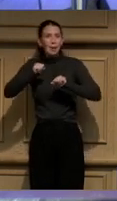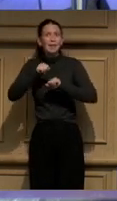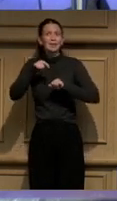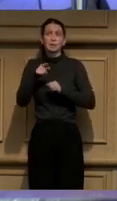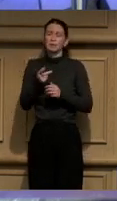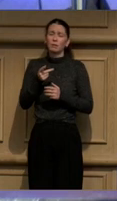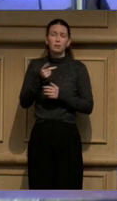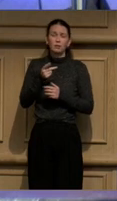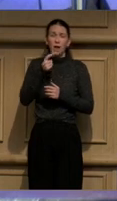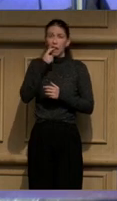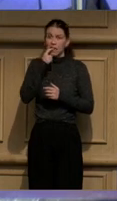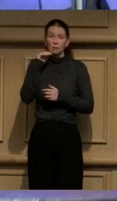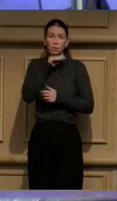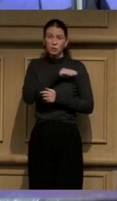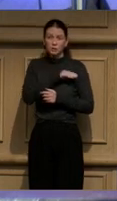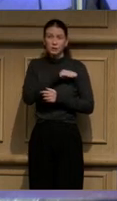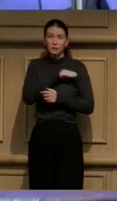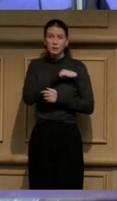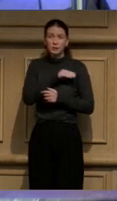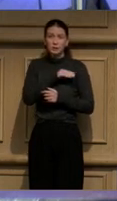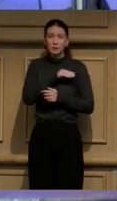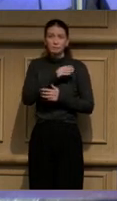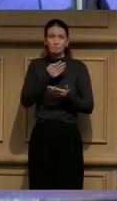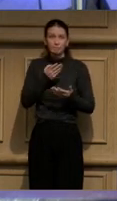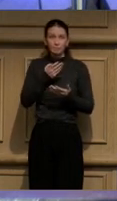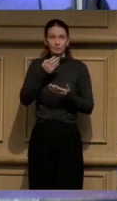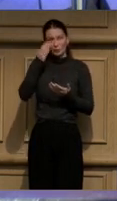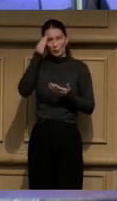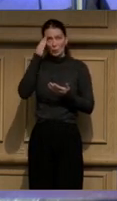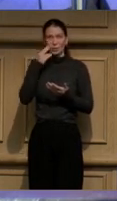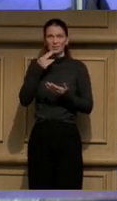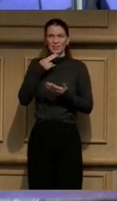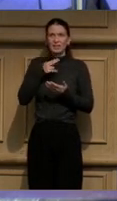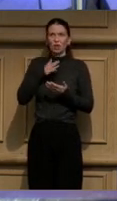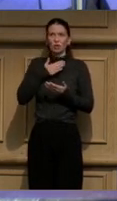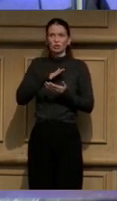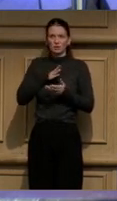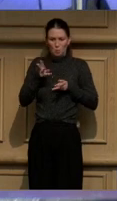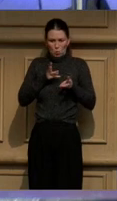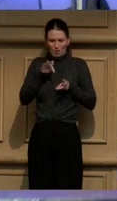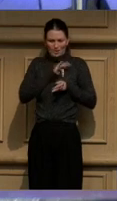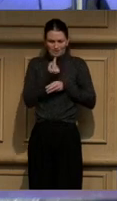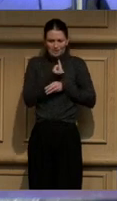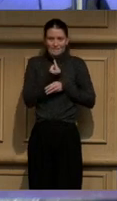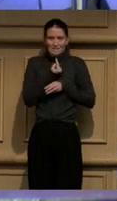Mm-hmm. You know, without hesitation, I guess. It's really simple.